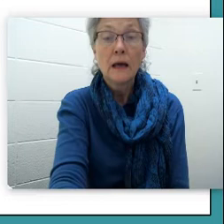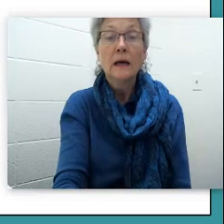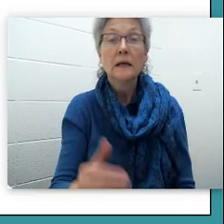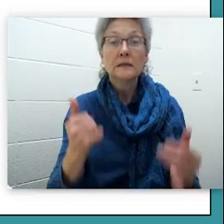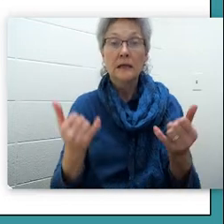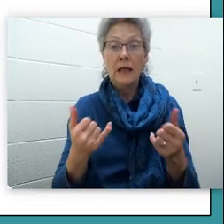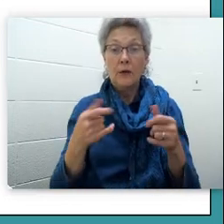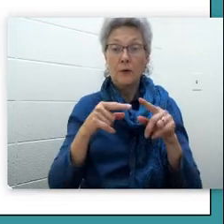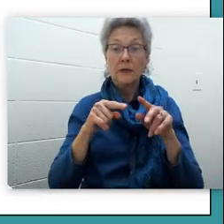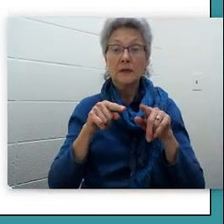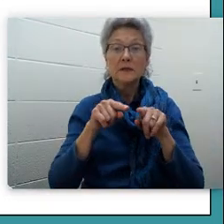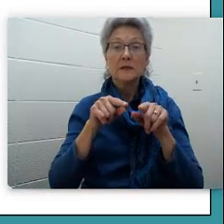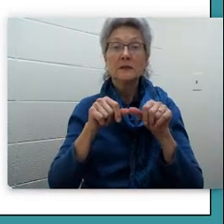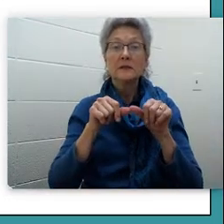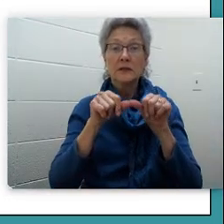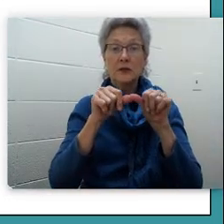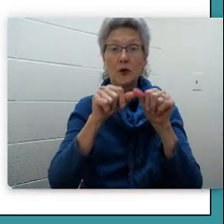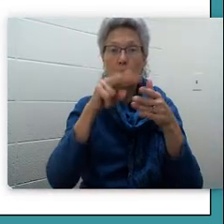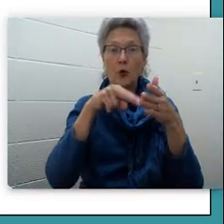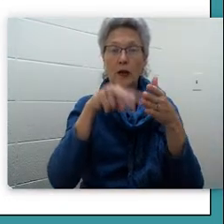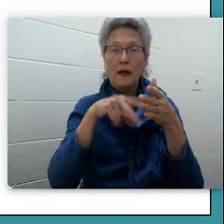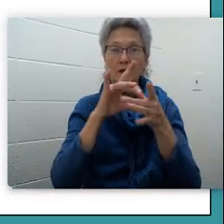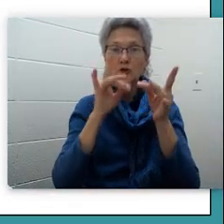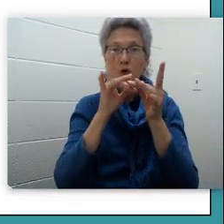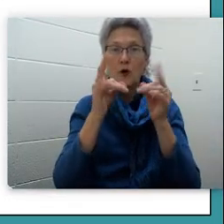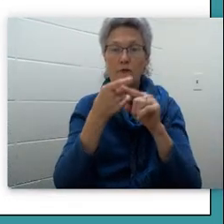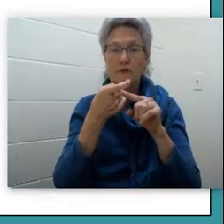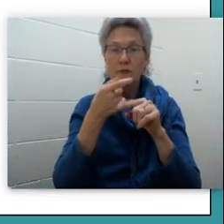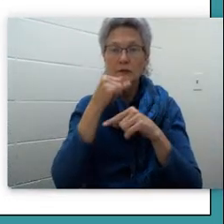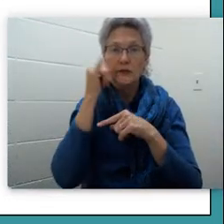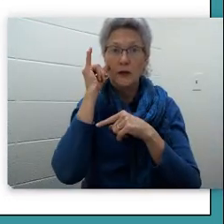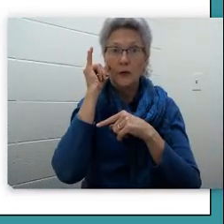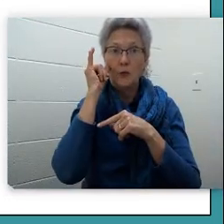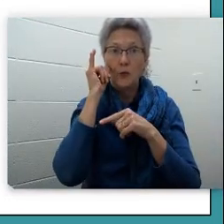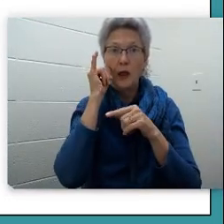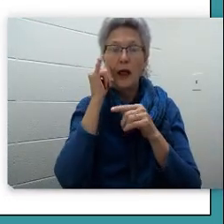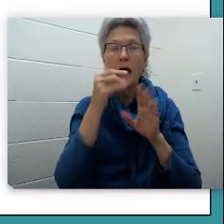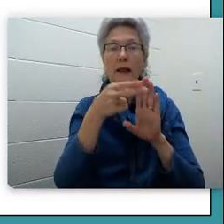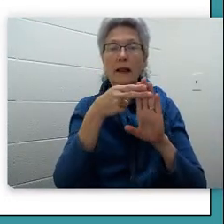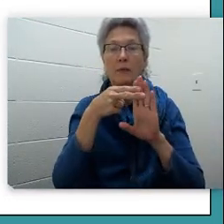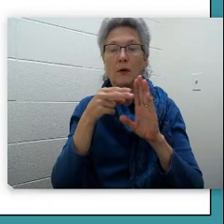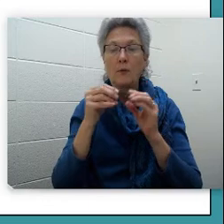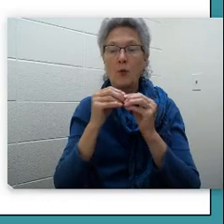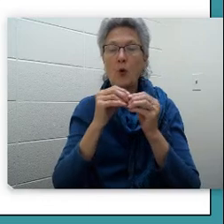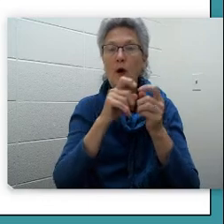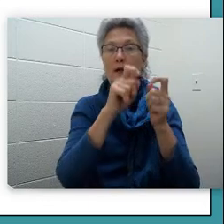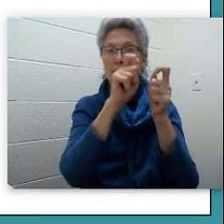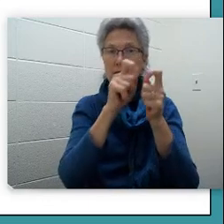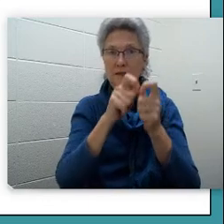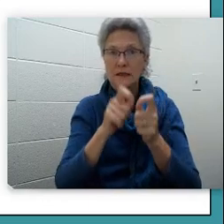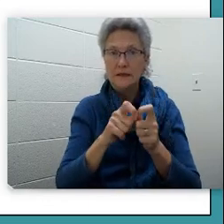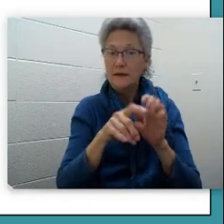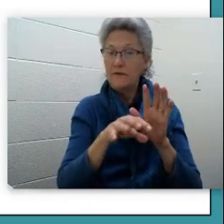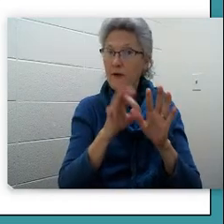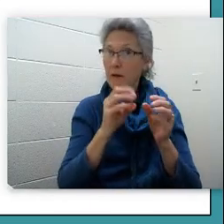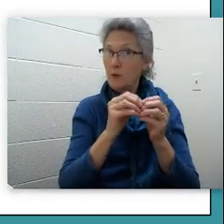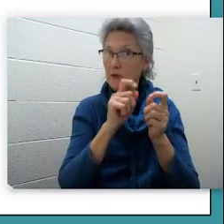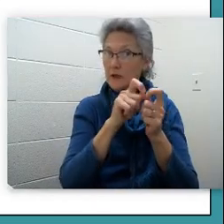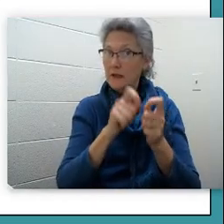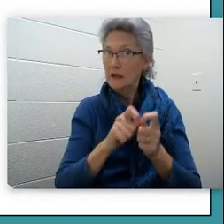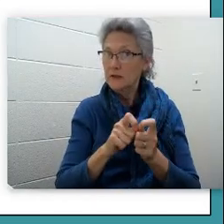Today we will continue reading our passage from yesterday. We will identify more details in order to form a clear main